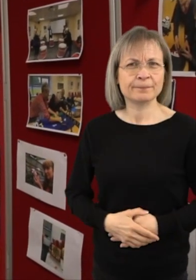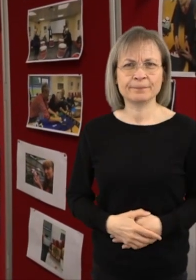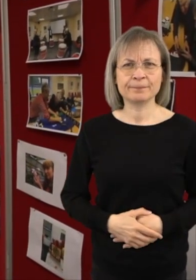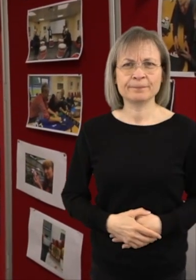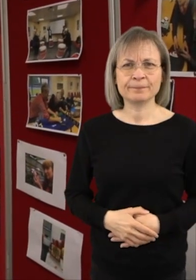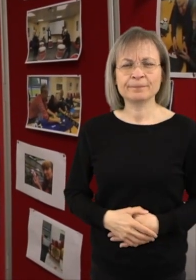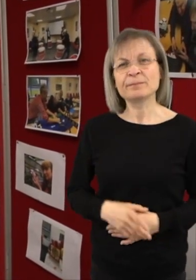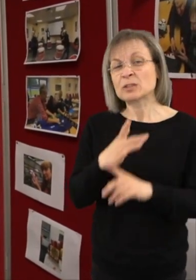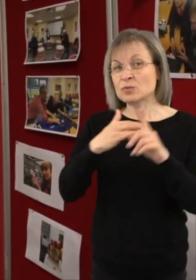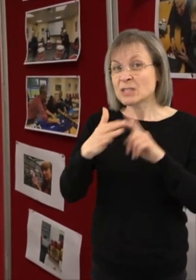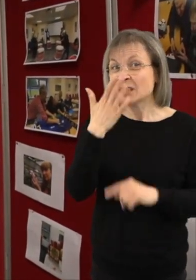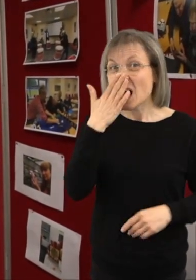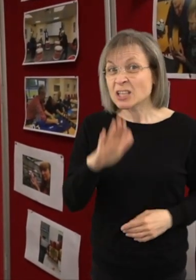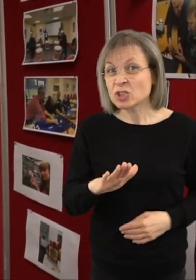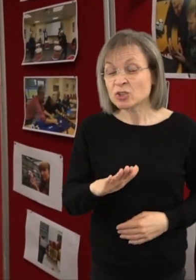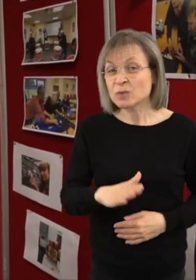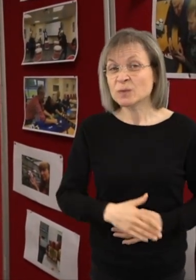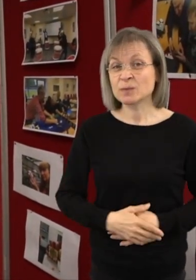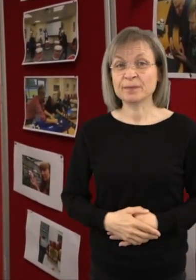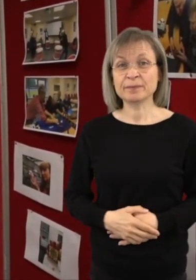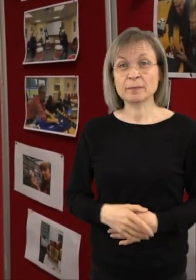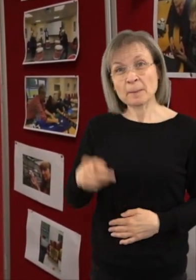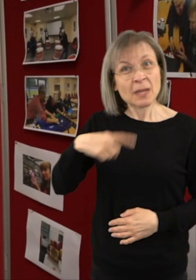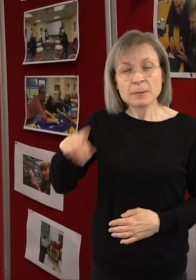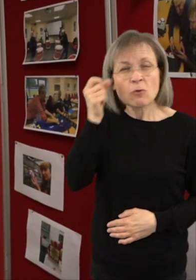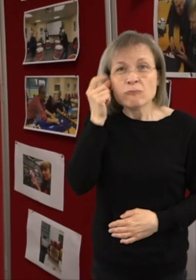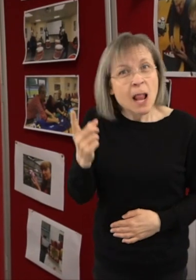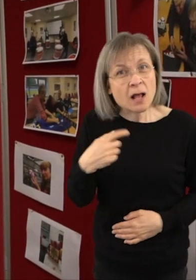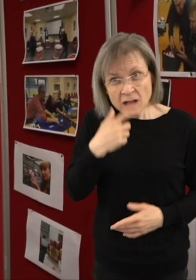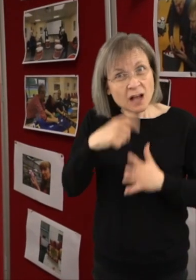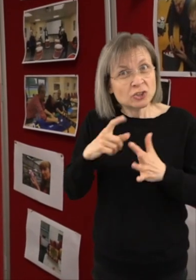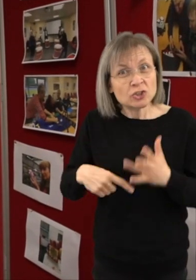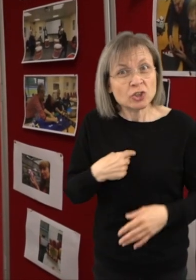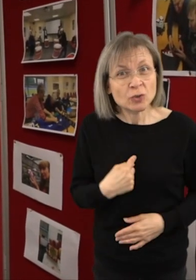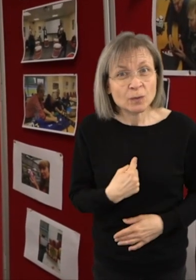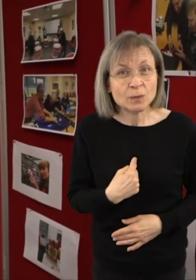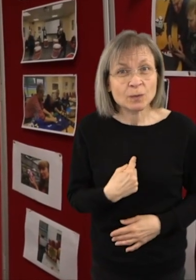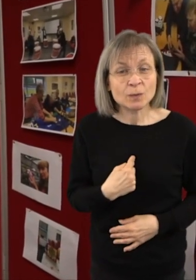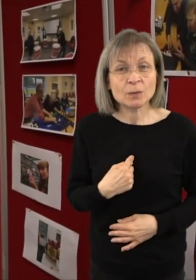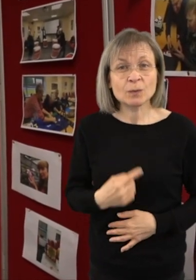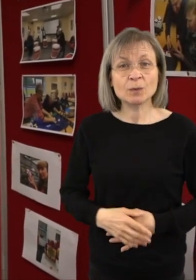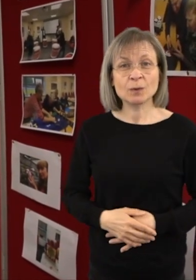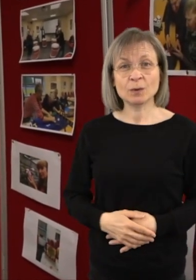It's a society of attitudes. People just don't